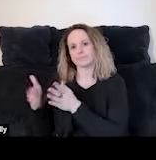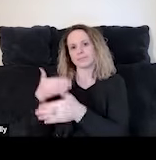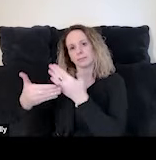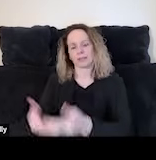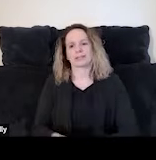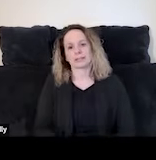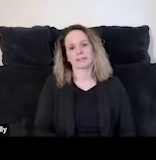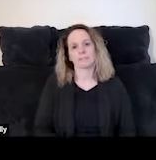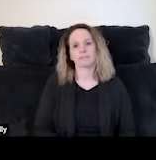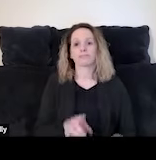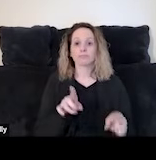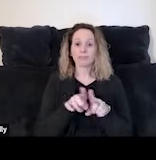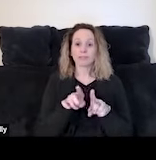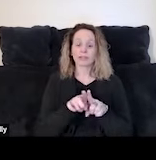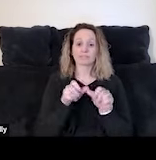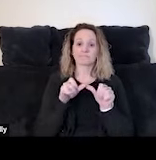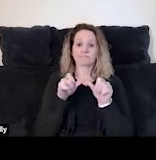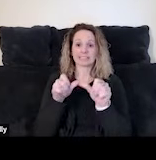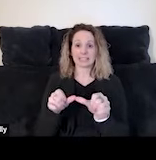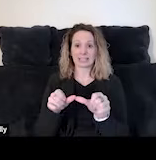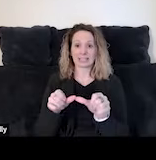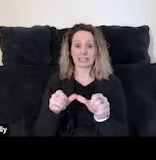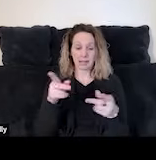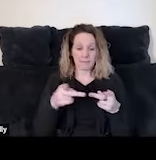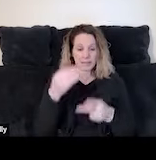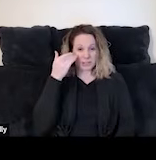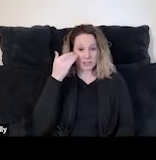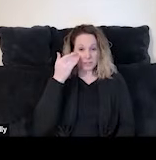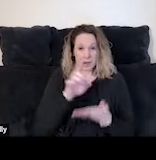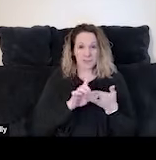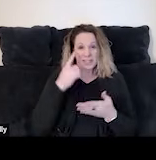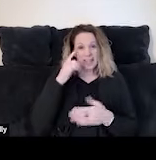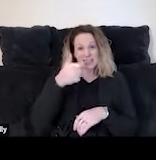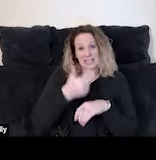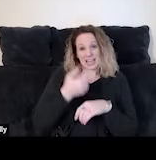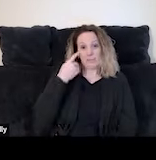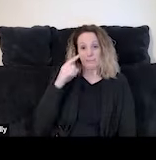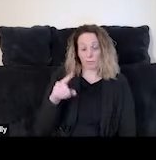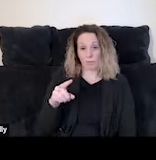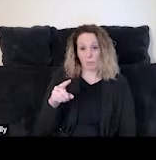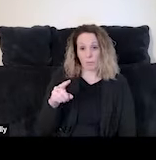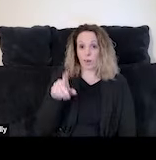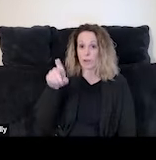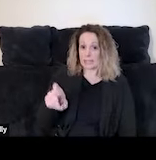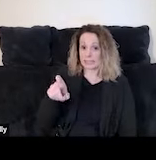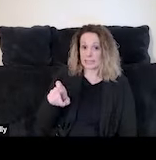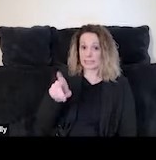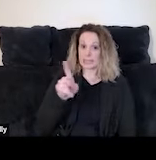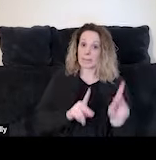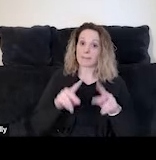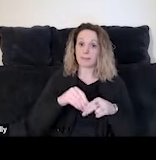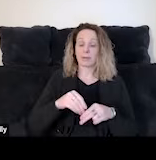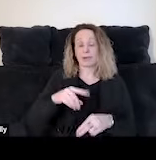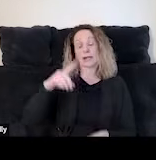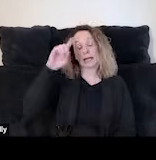processes. And then also stabilize those places that were designed for, again, the needs of people in psychiatric